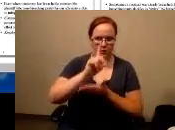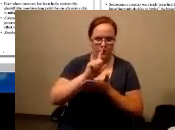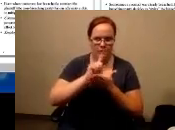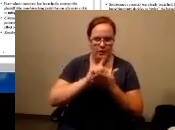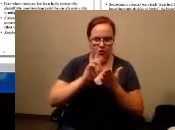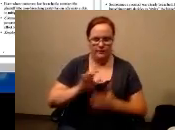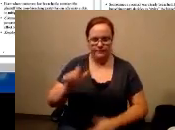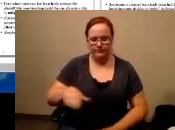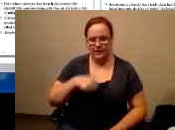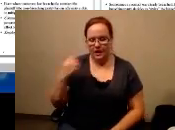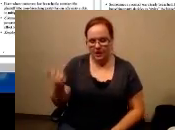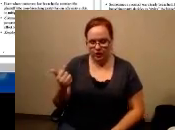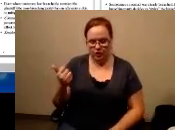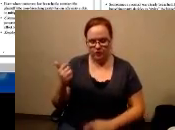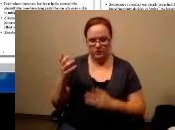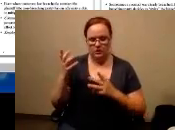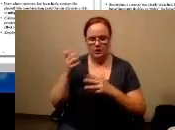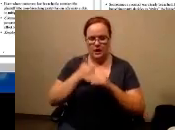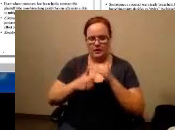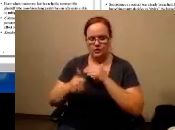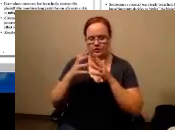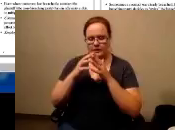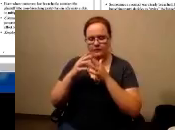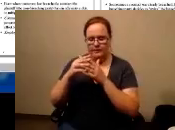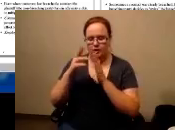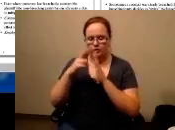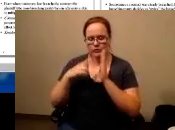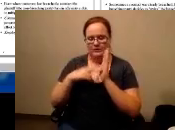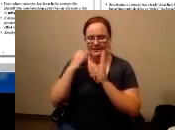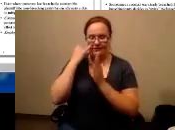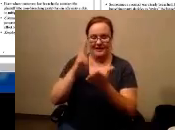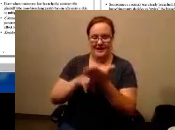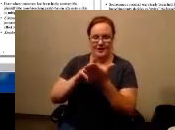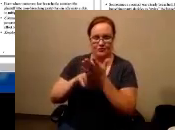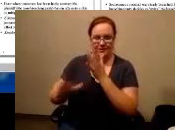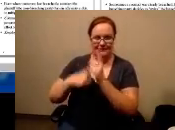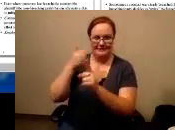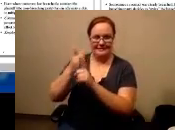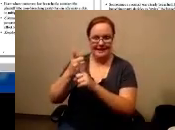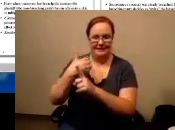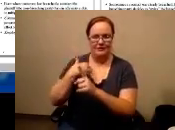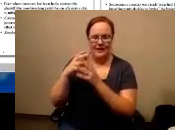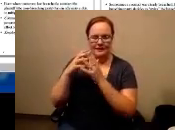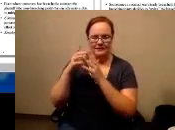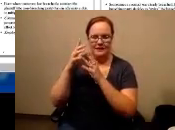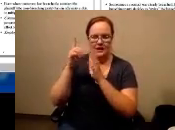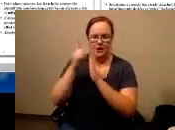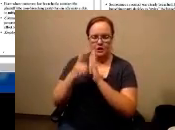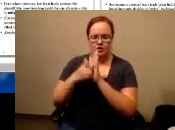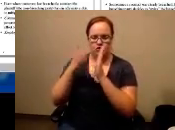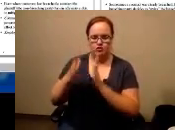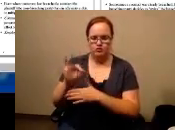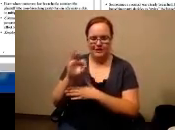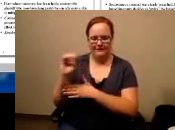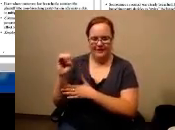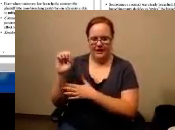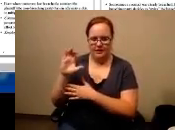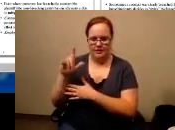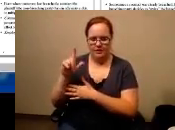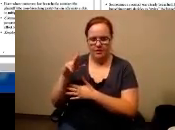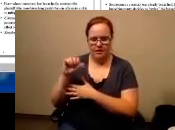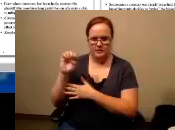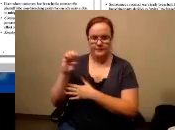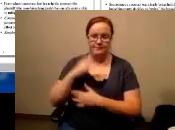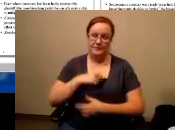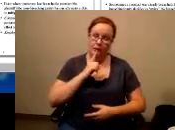other, under the American rule, is if the contract itself has an attorney fee clause. I was always amazed when I was